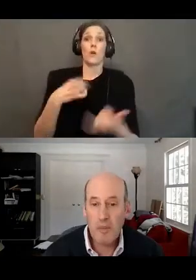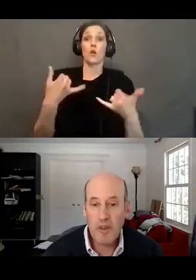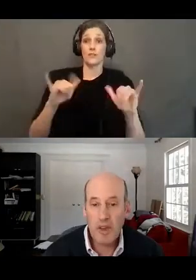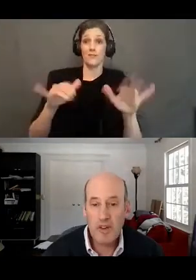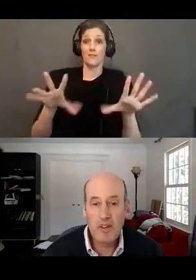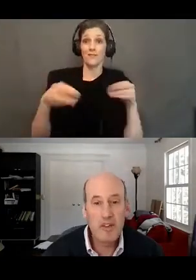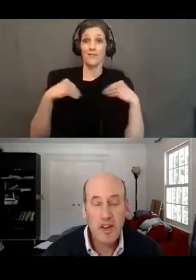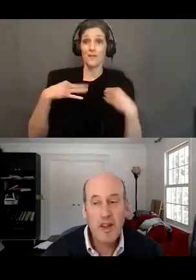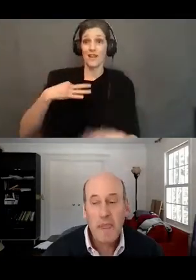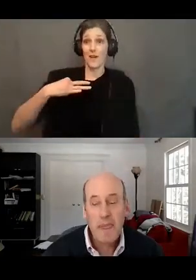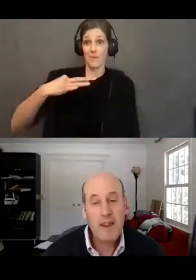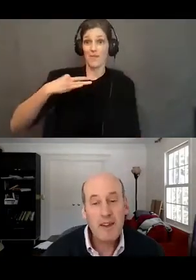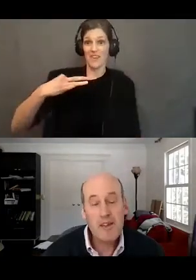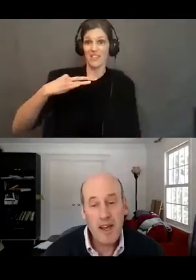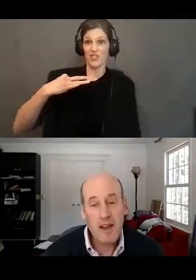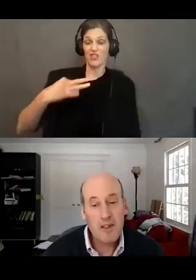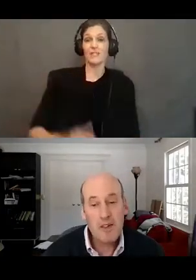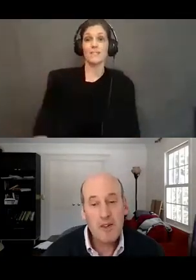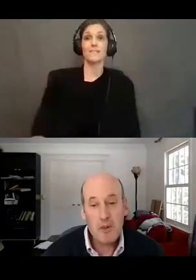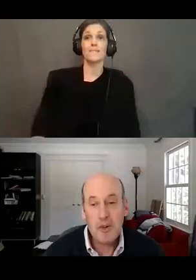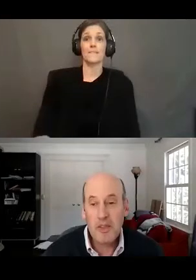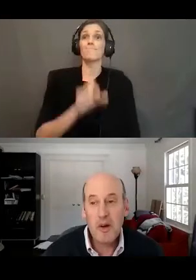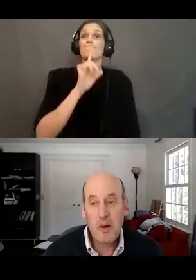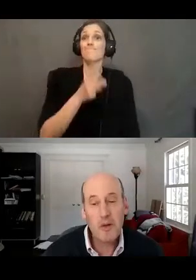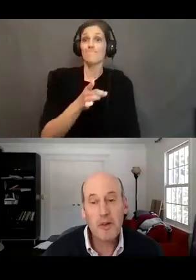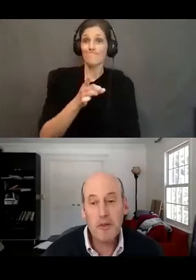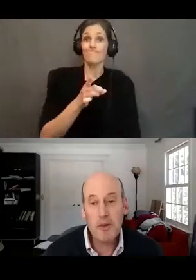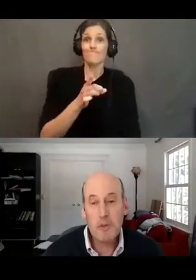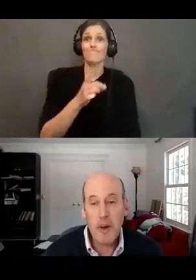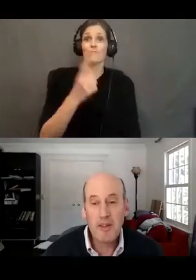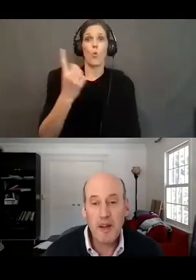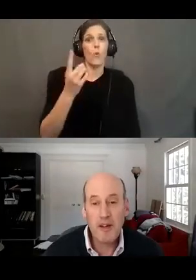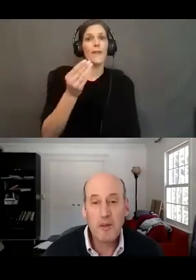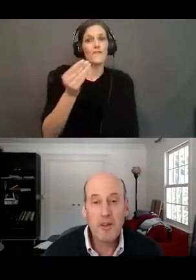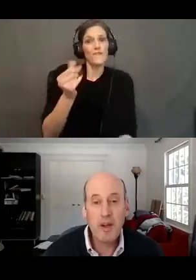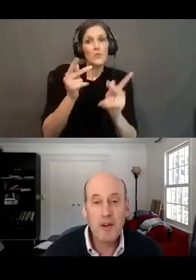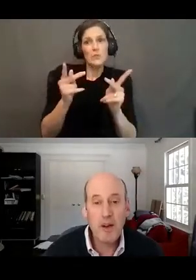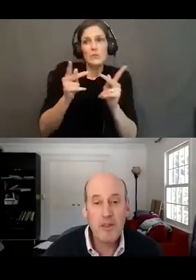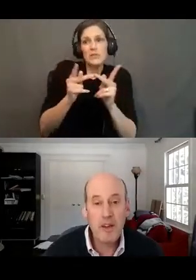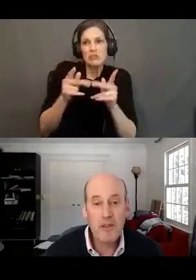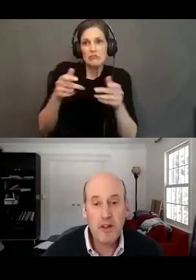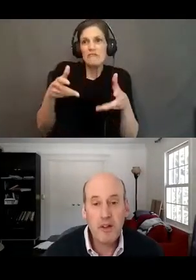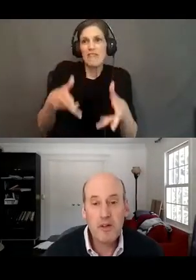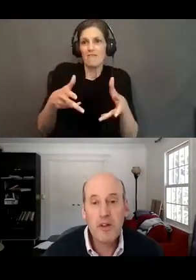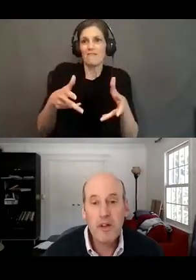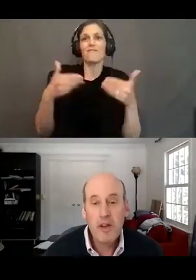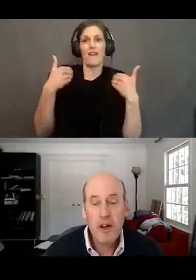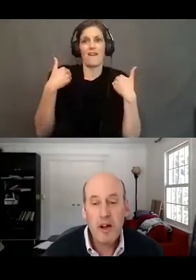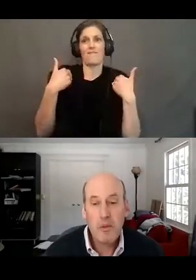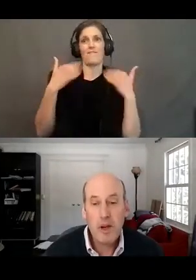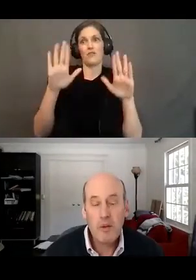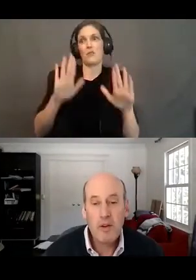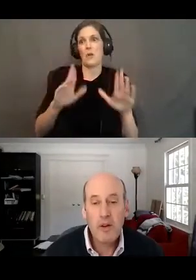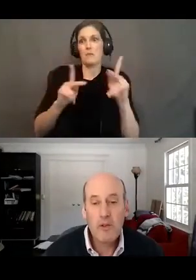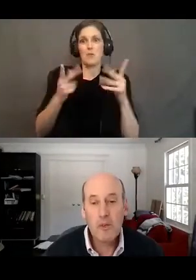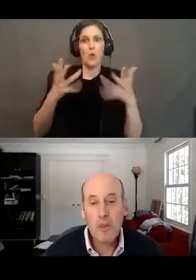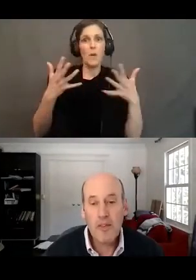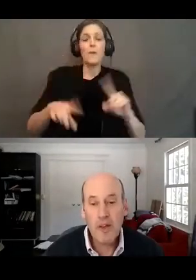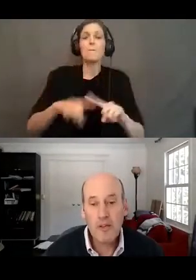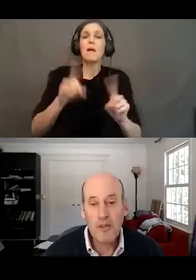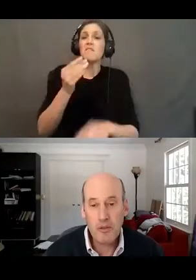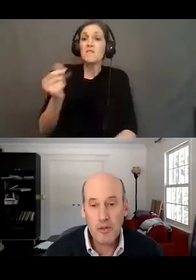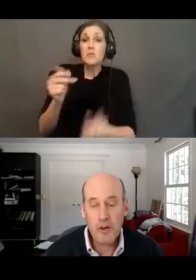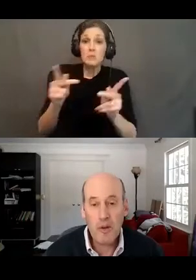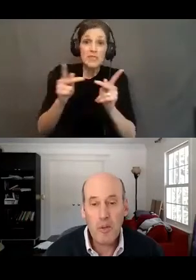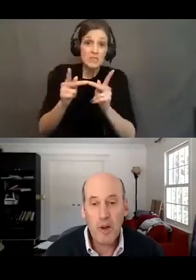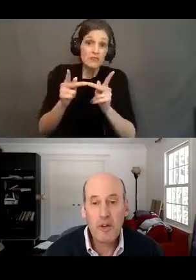accepting applications. It is actually true that there are only a few spots left. We've got a great set of fellows already, but there are a few spots